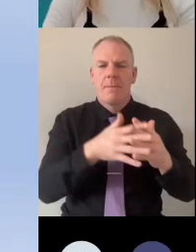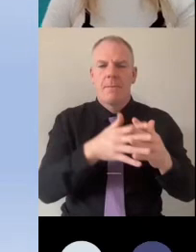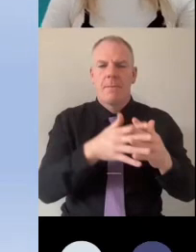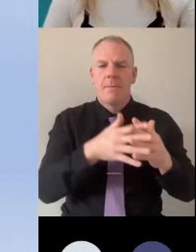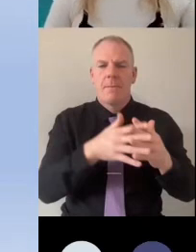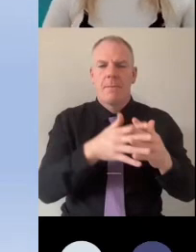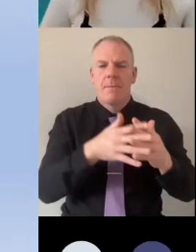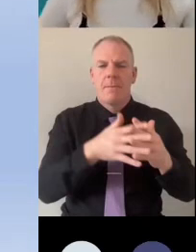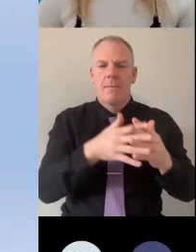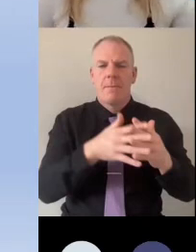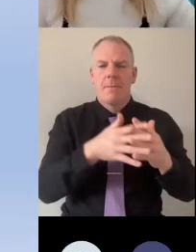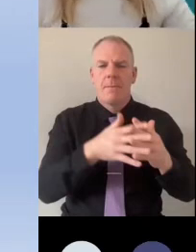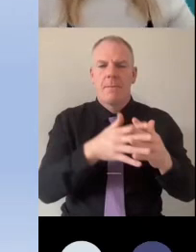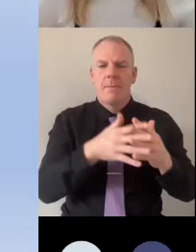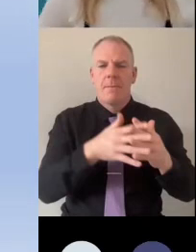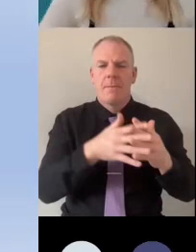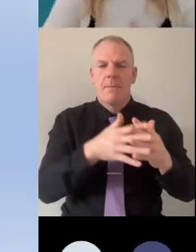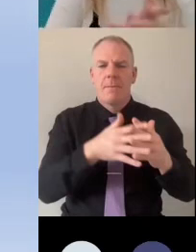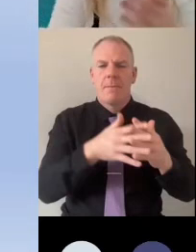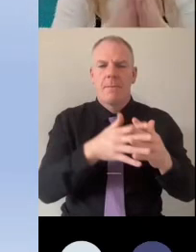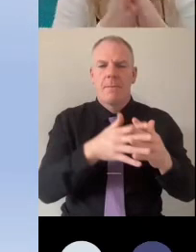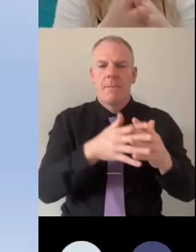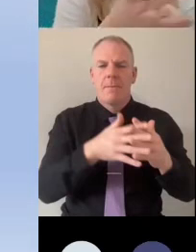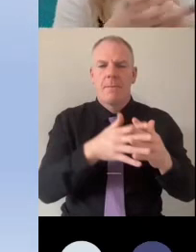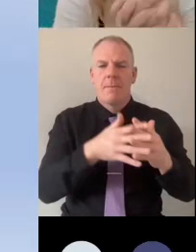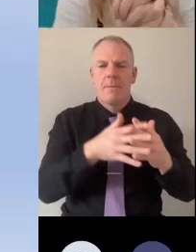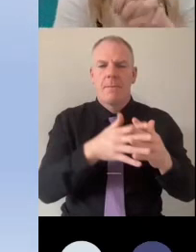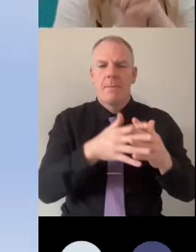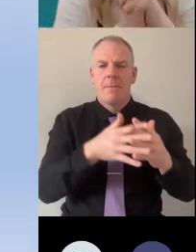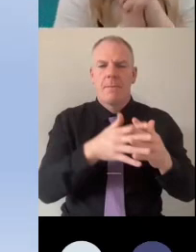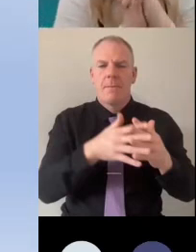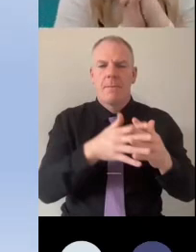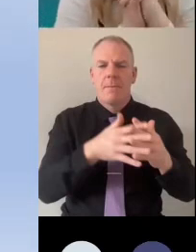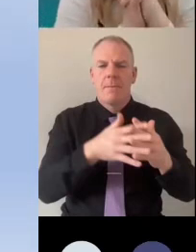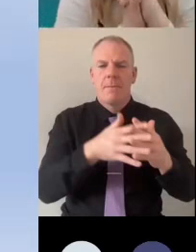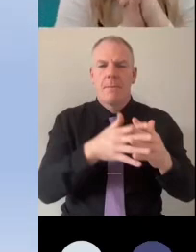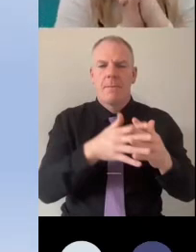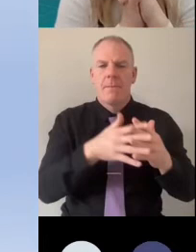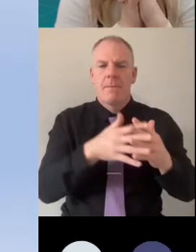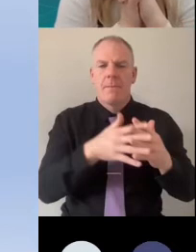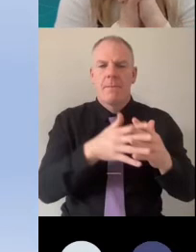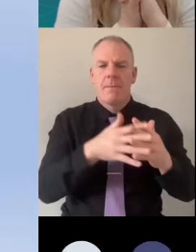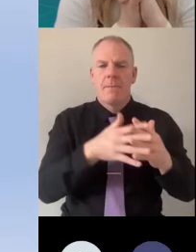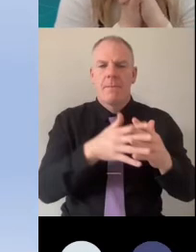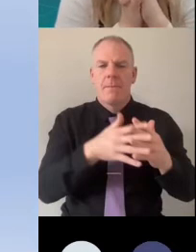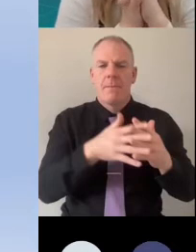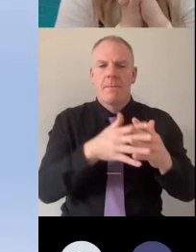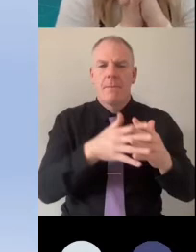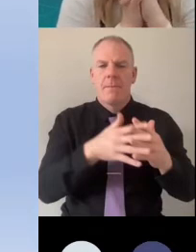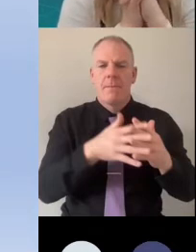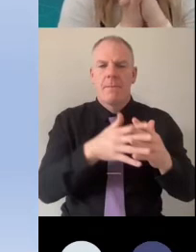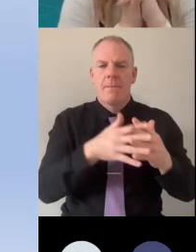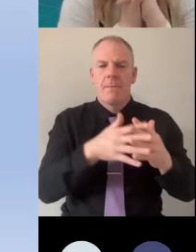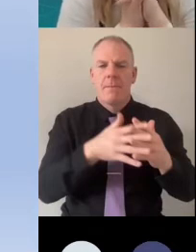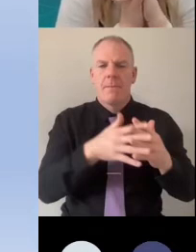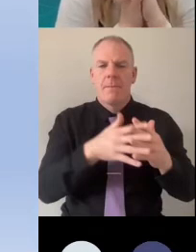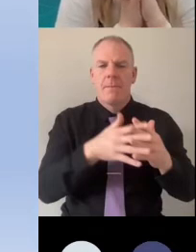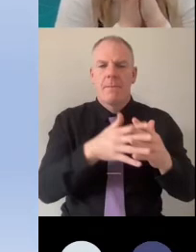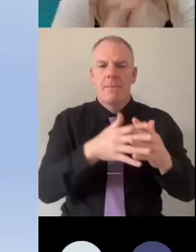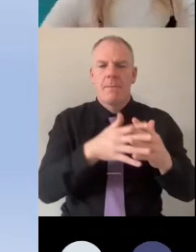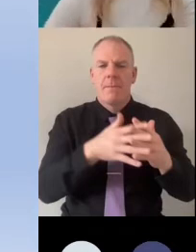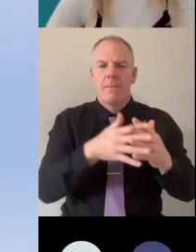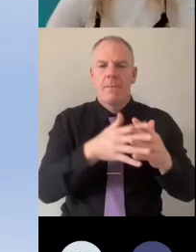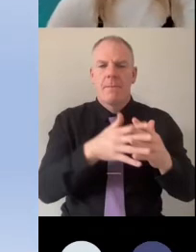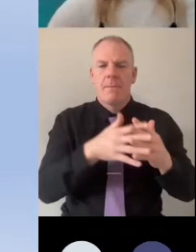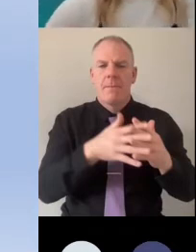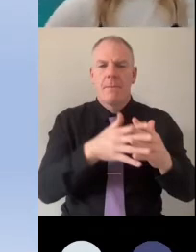appropriate? And moving through process to the good teaching practice and instruction and feedback for students, now